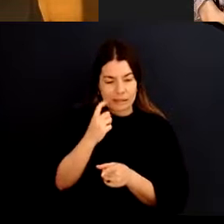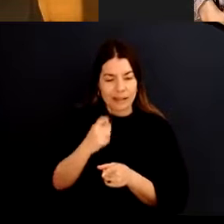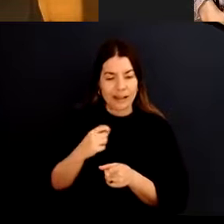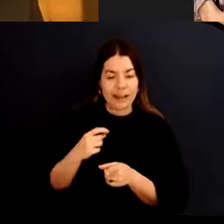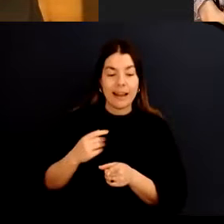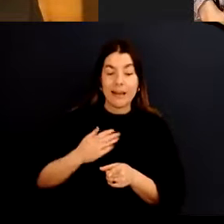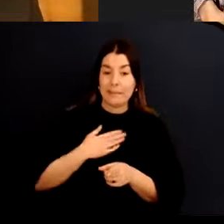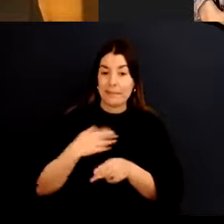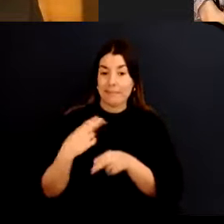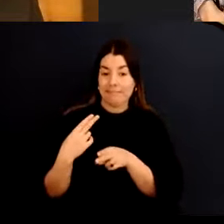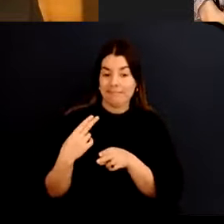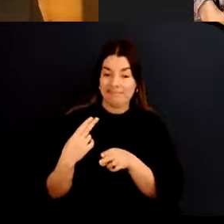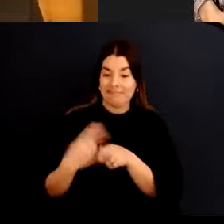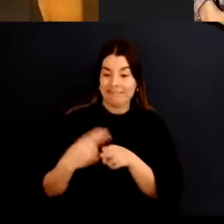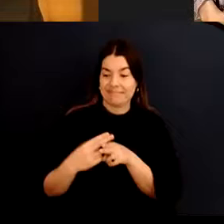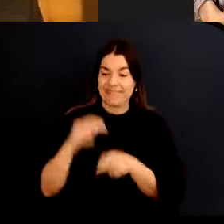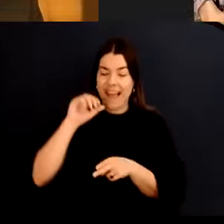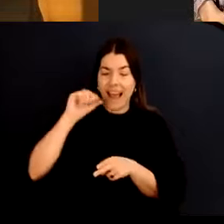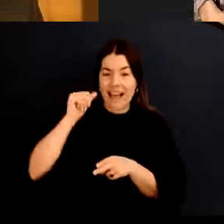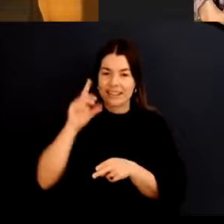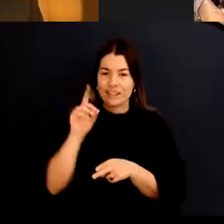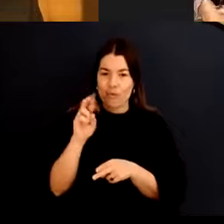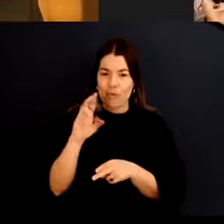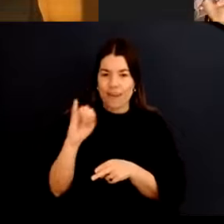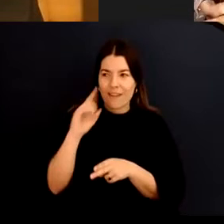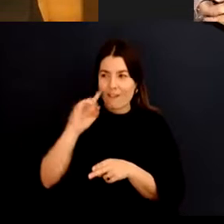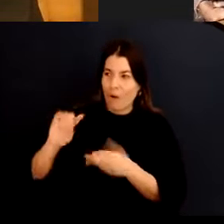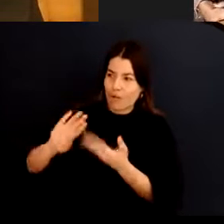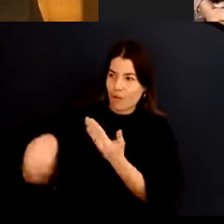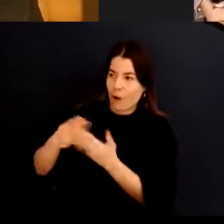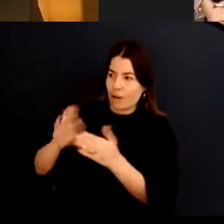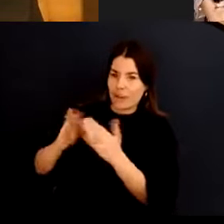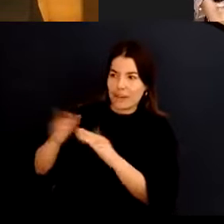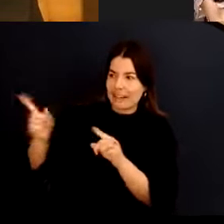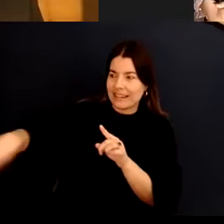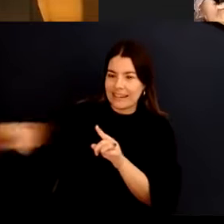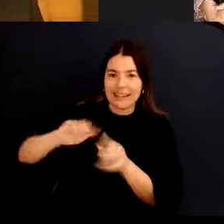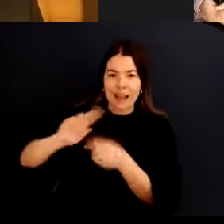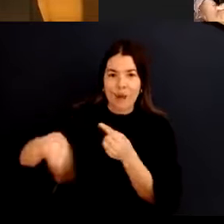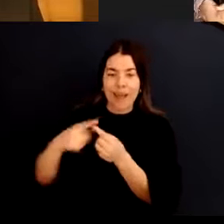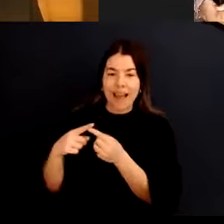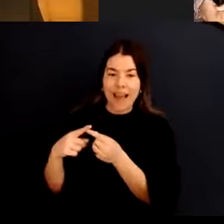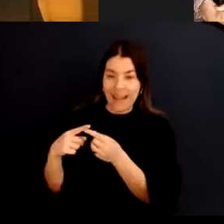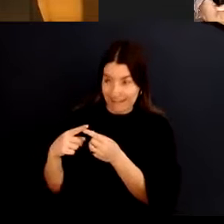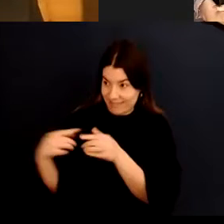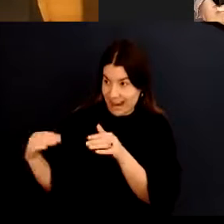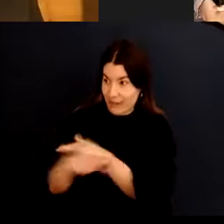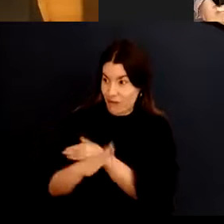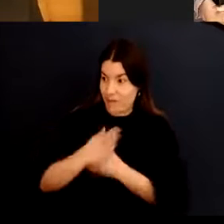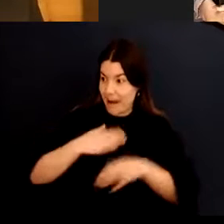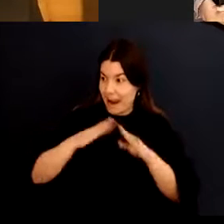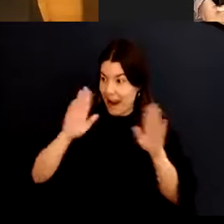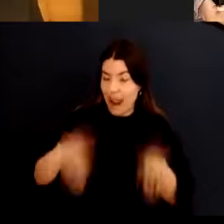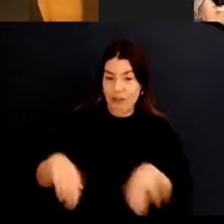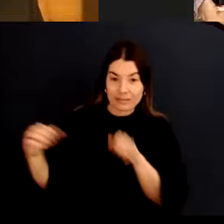Auntie Dory, whether it's football, golf, soccer. When they come to me, that's how, they approach